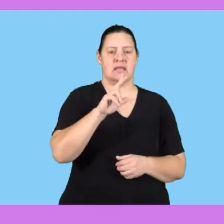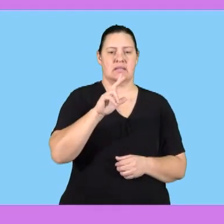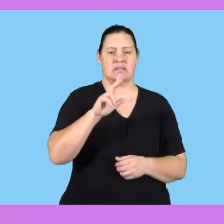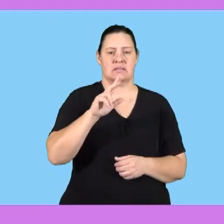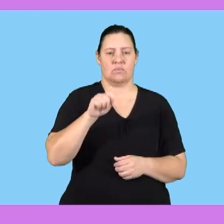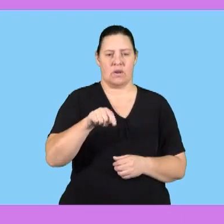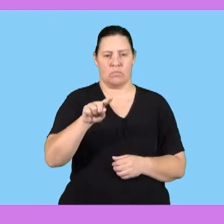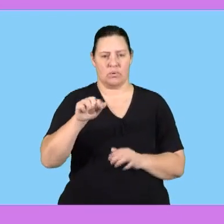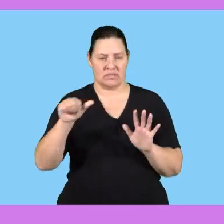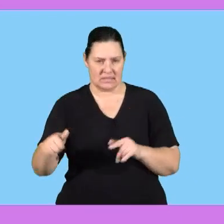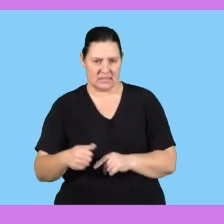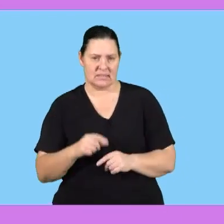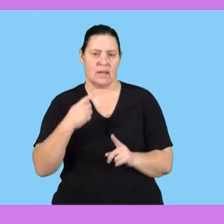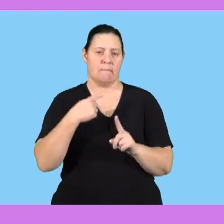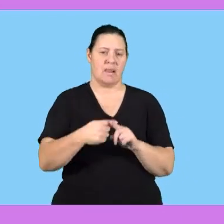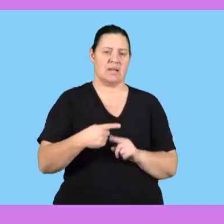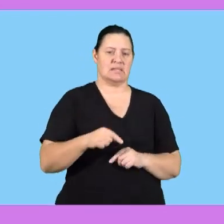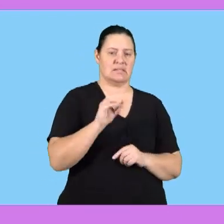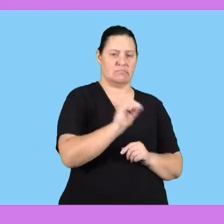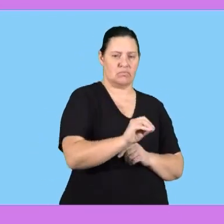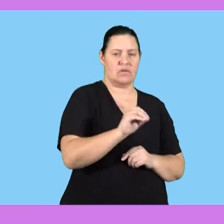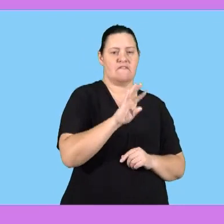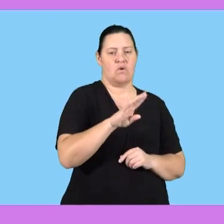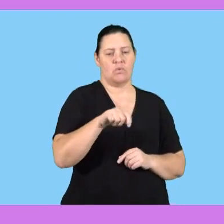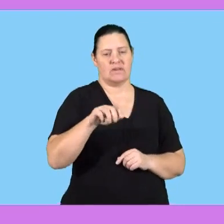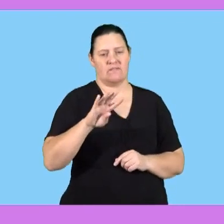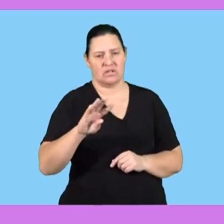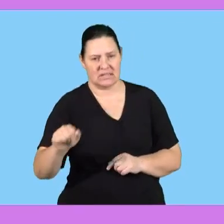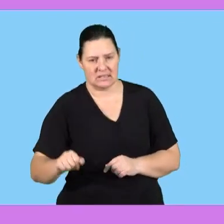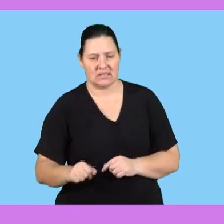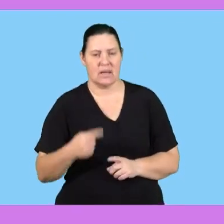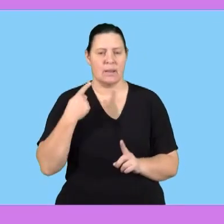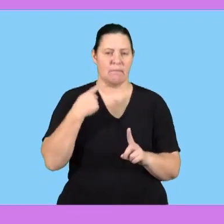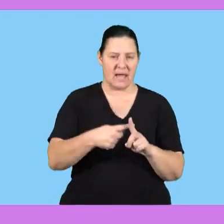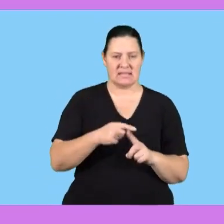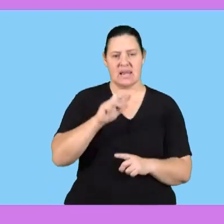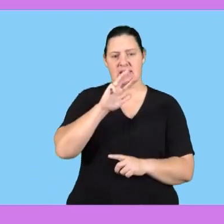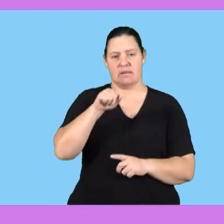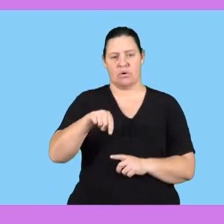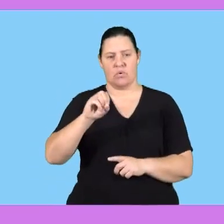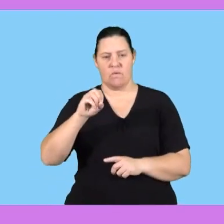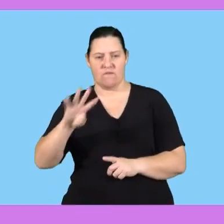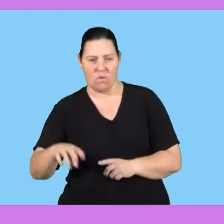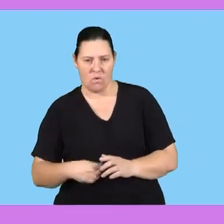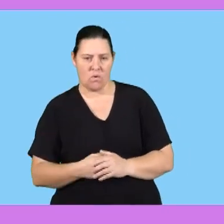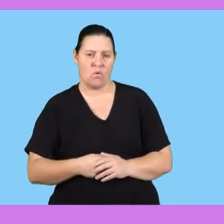9.42 plus 8.16 plus 4.46